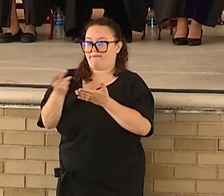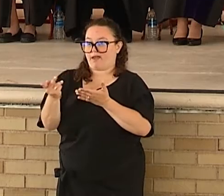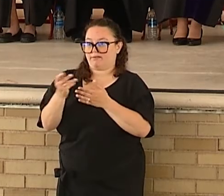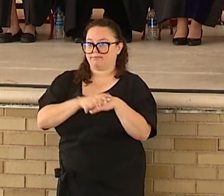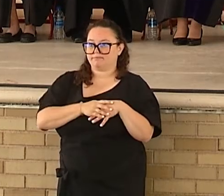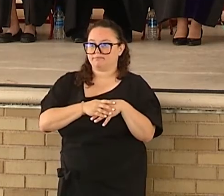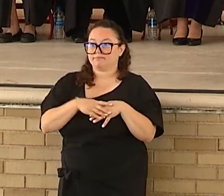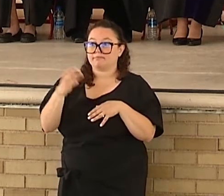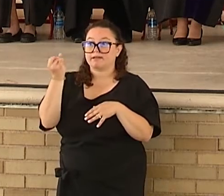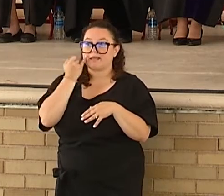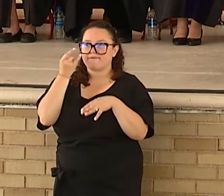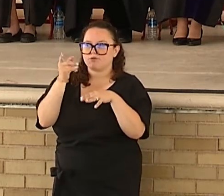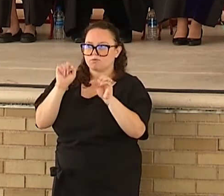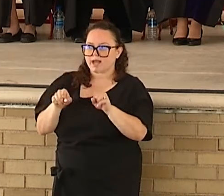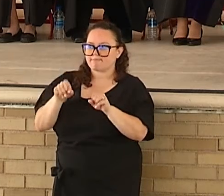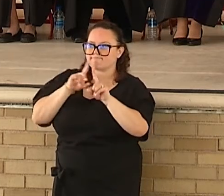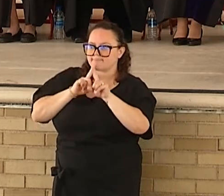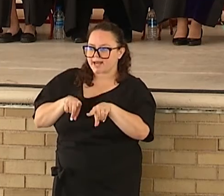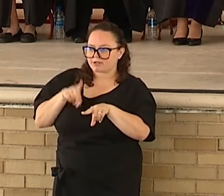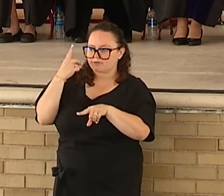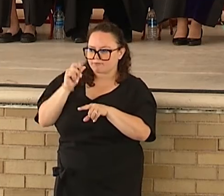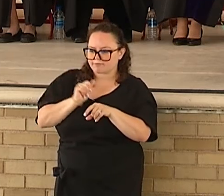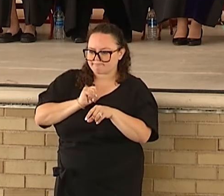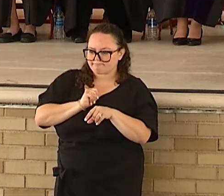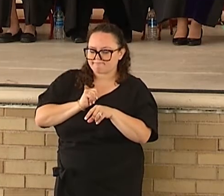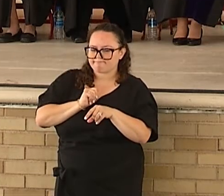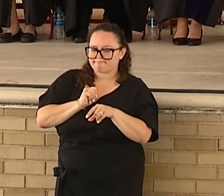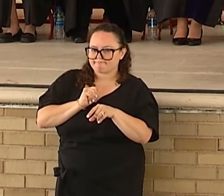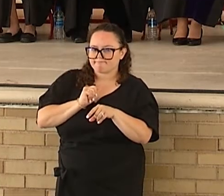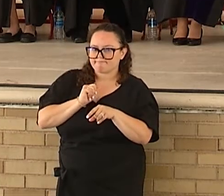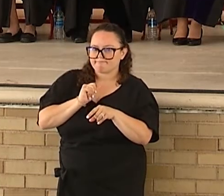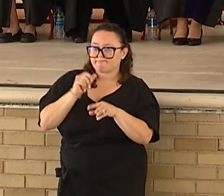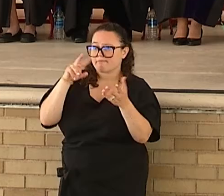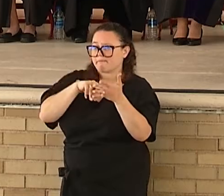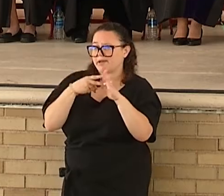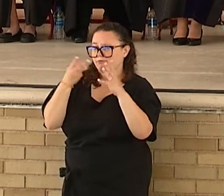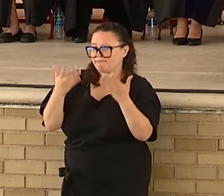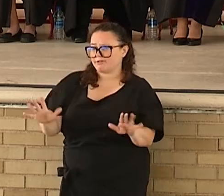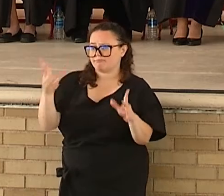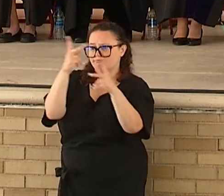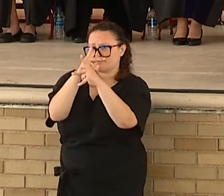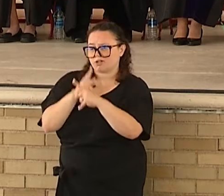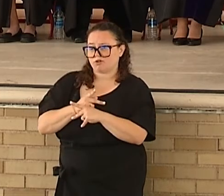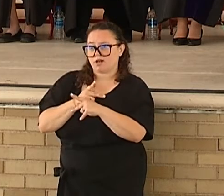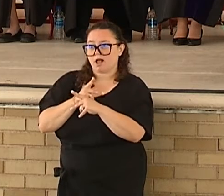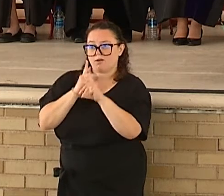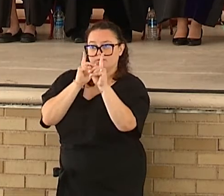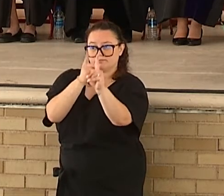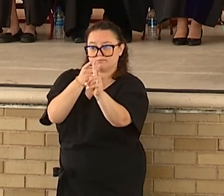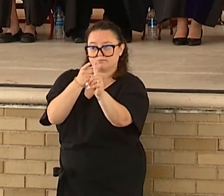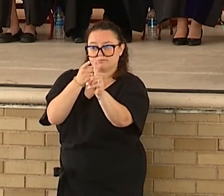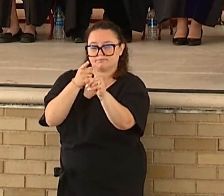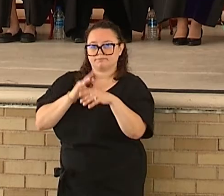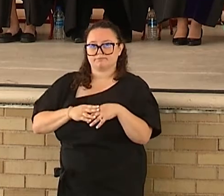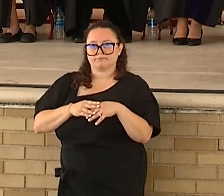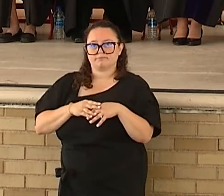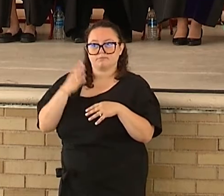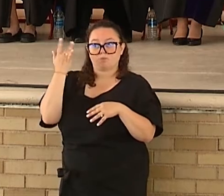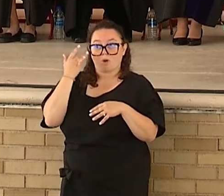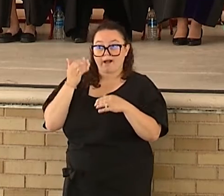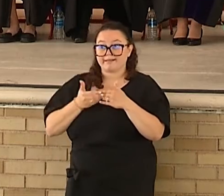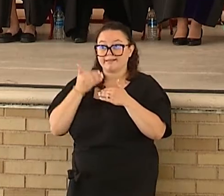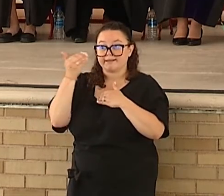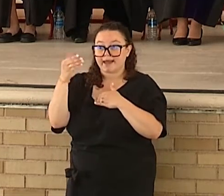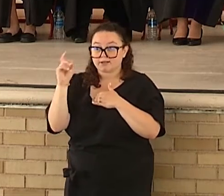If you can answer that to yourself, honestly, then you have figured out where you should be going. Because the next question is, well, how do I get